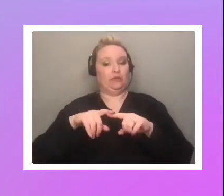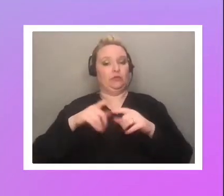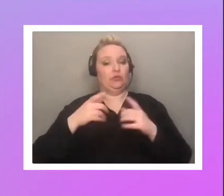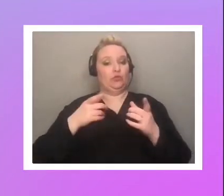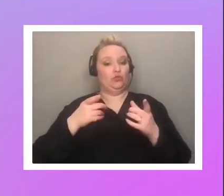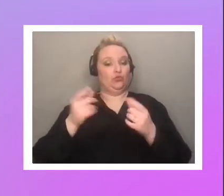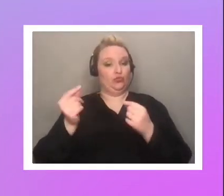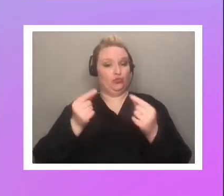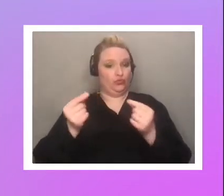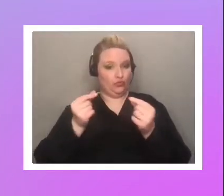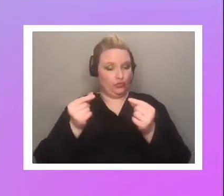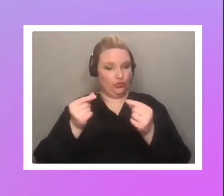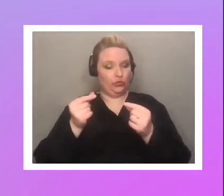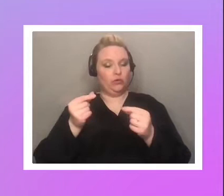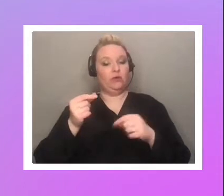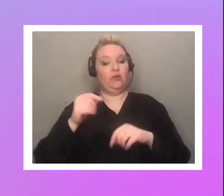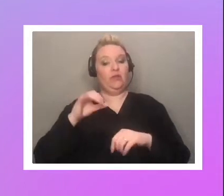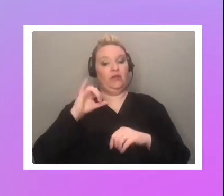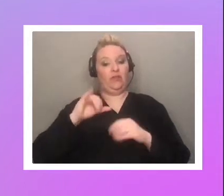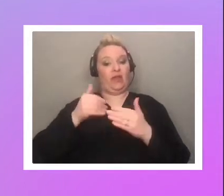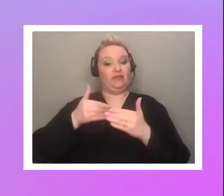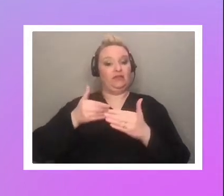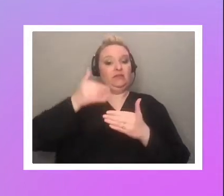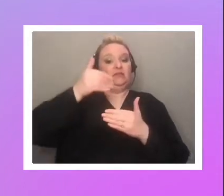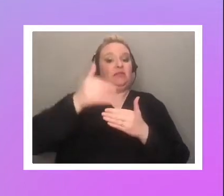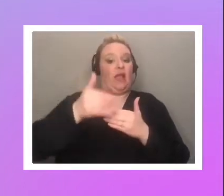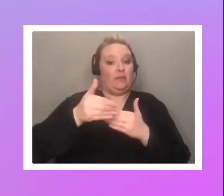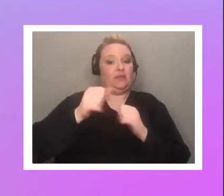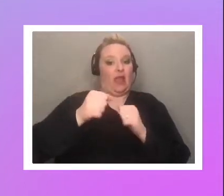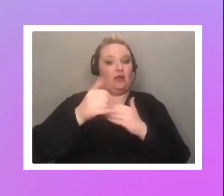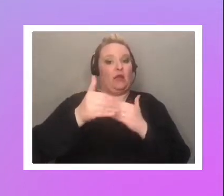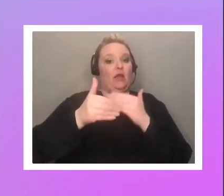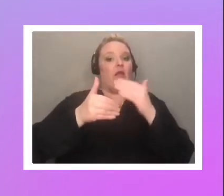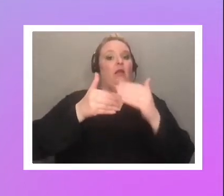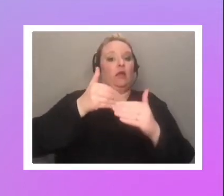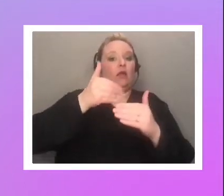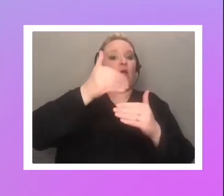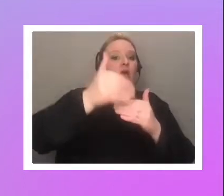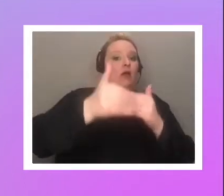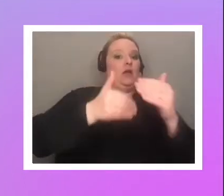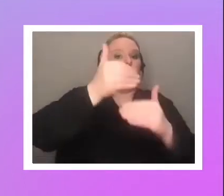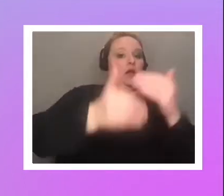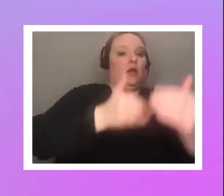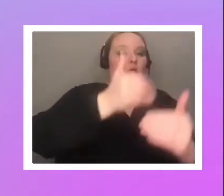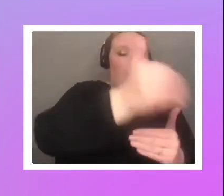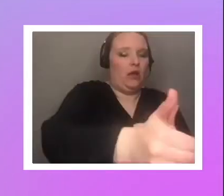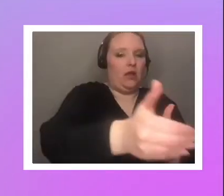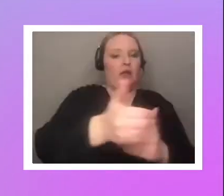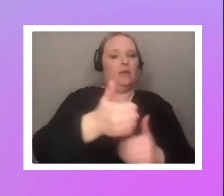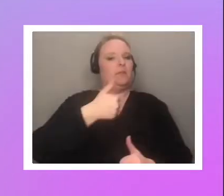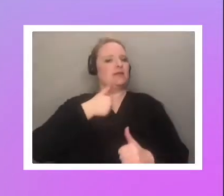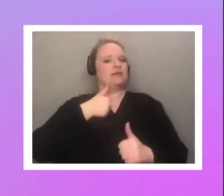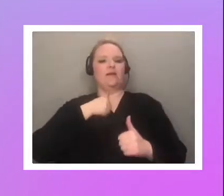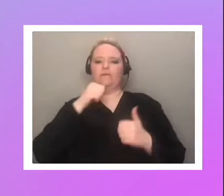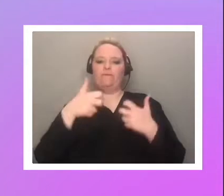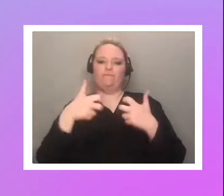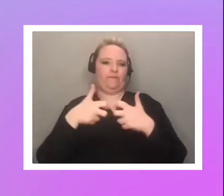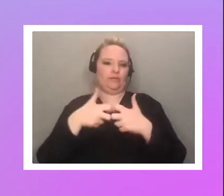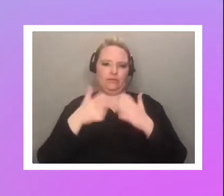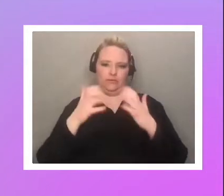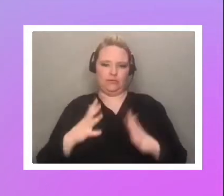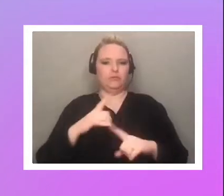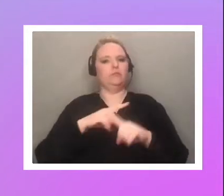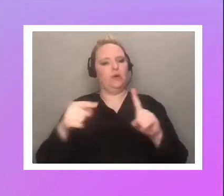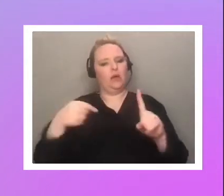stone that also has momentum. So bear with me because I am not a physicist, but I am going to get into